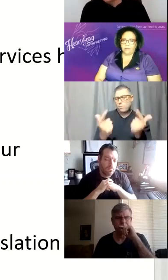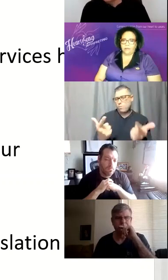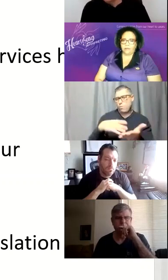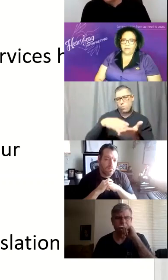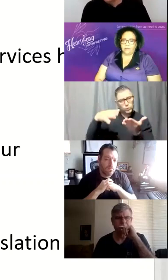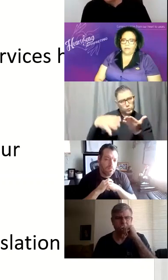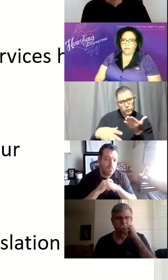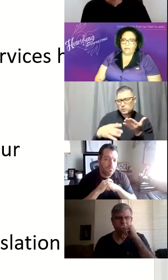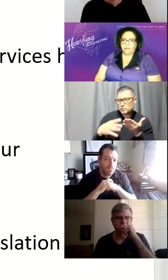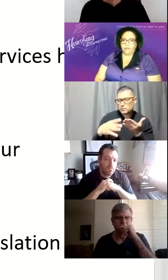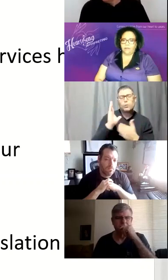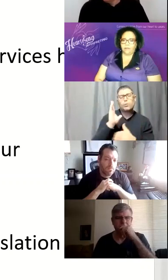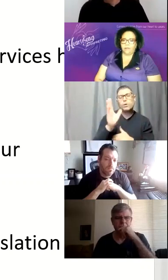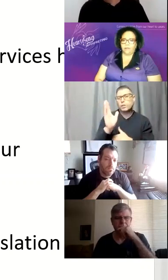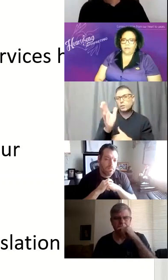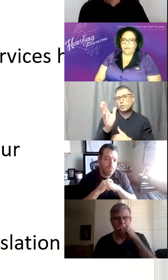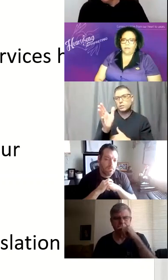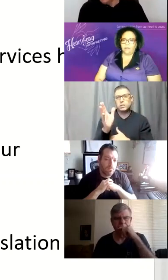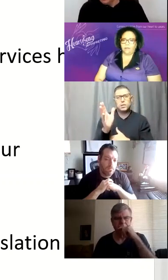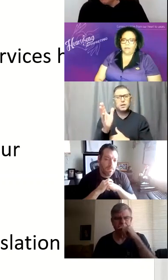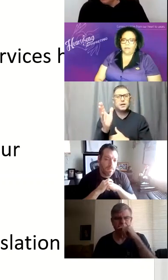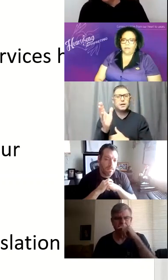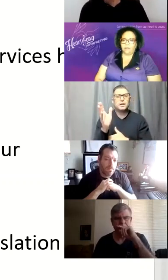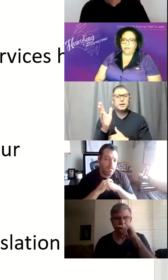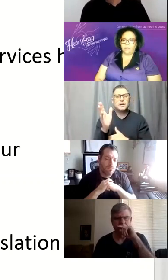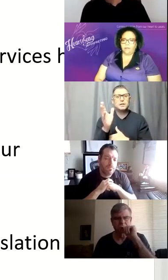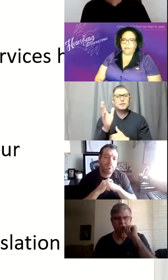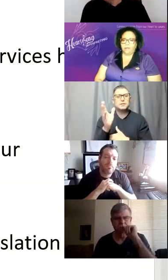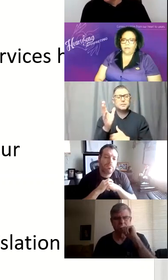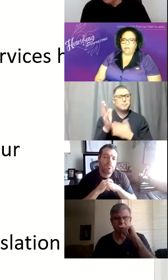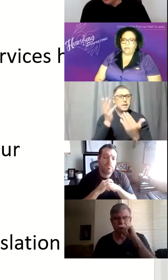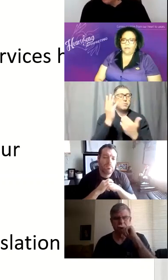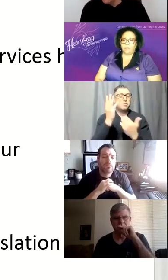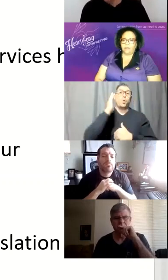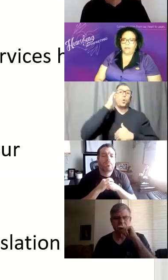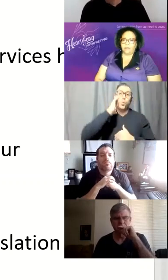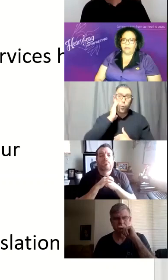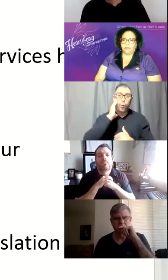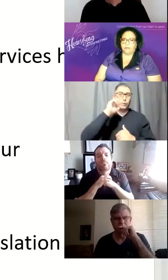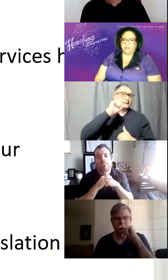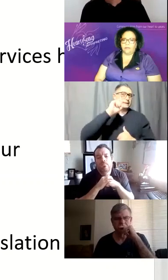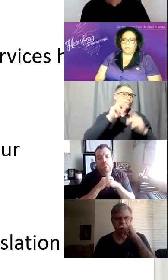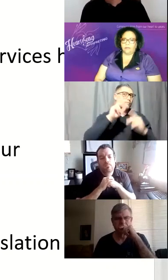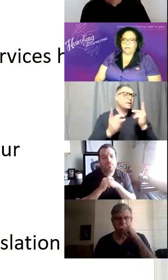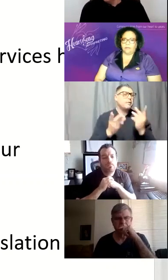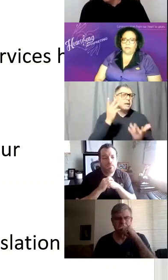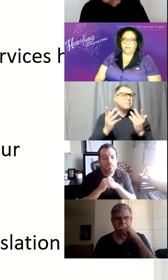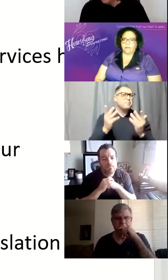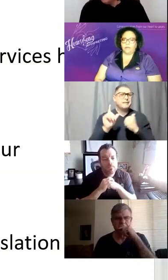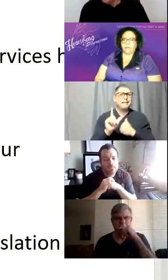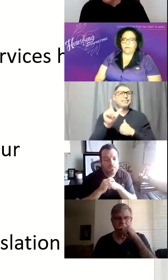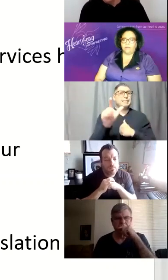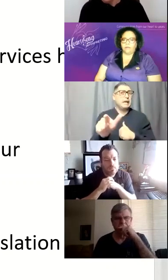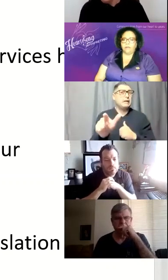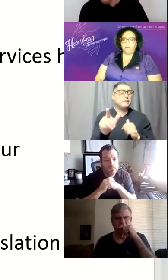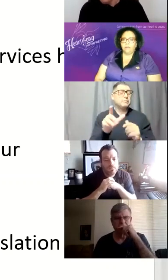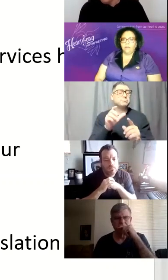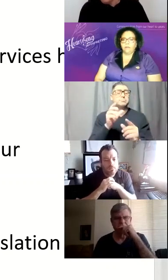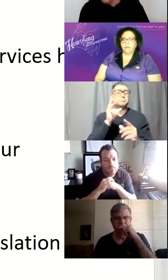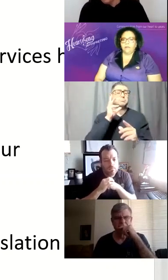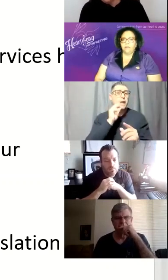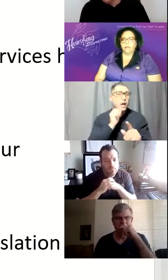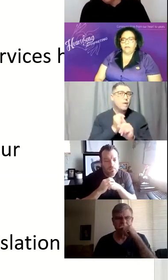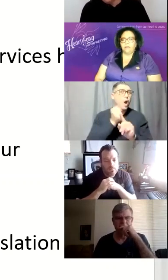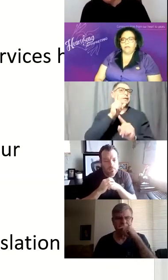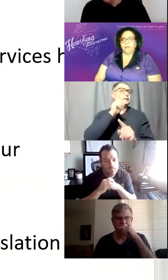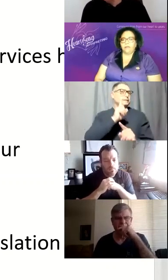going to be ever associated with a deaf person, but some might have a deaf family member at some point in their life. And I